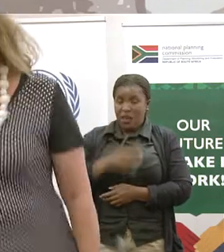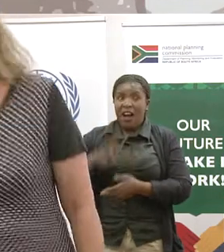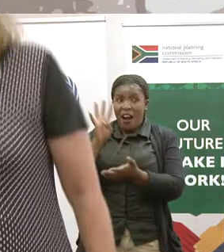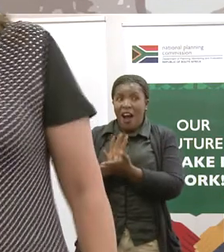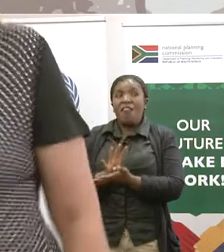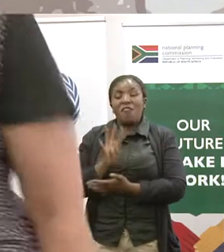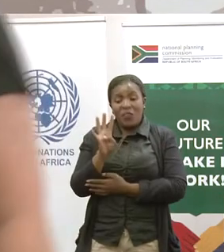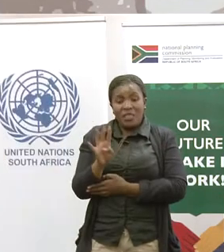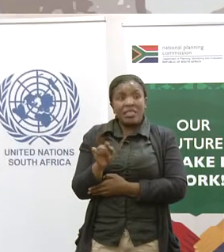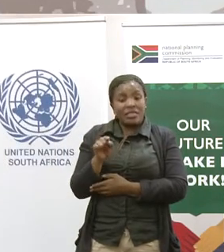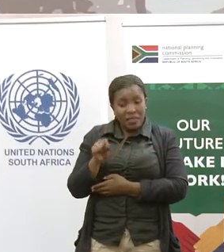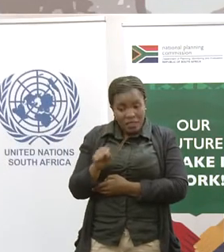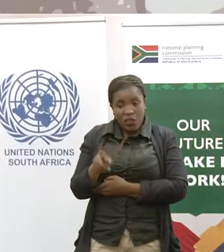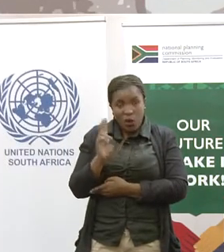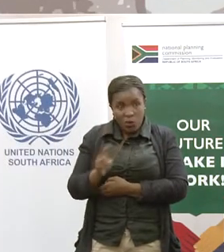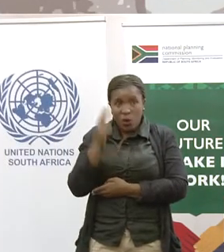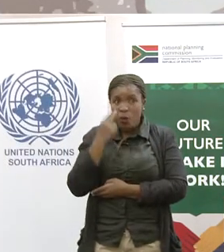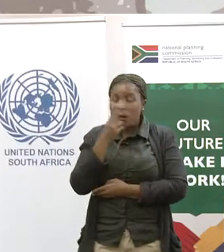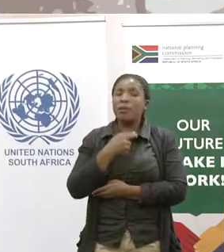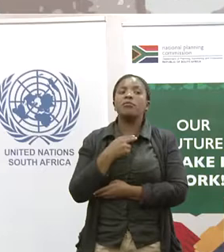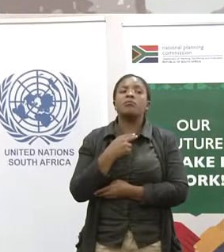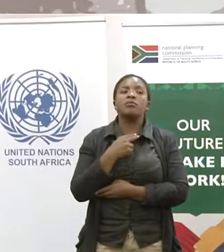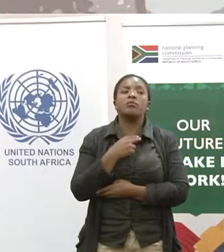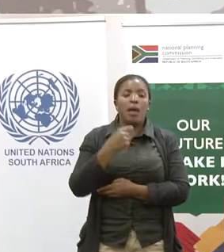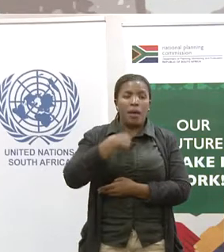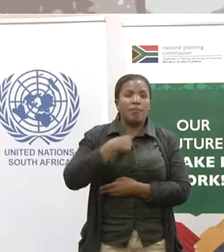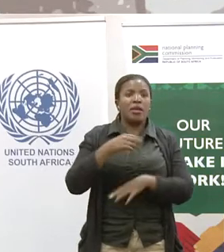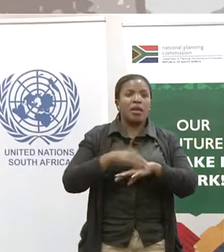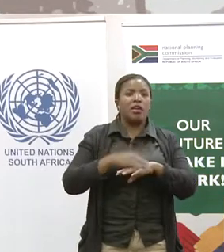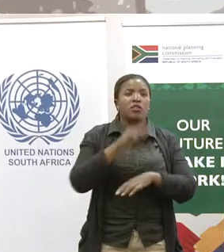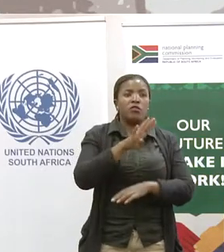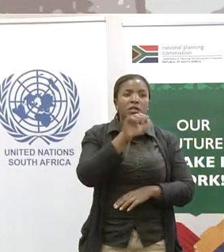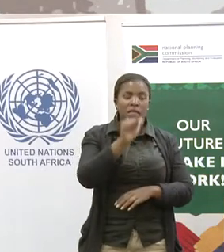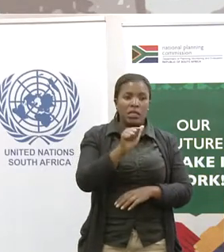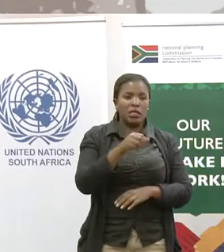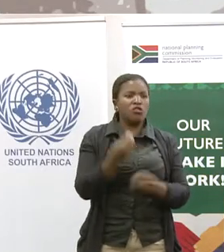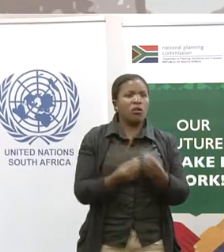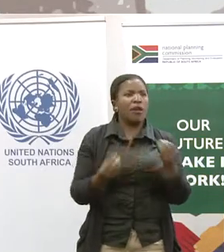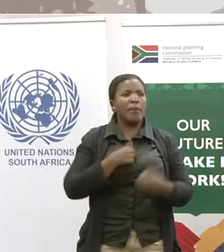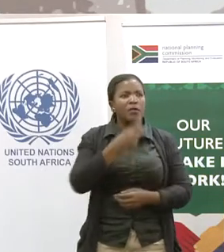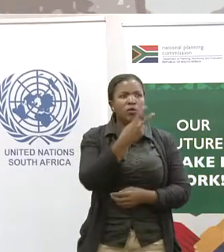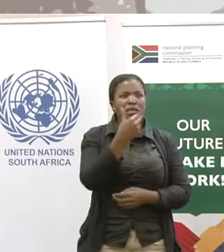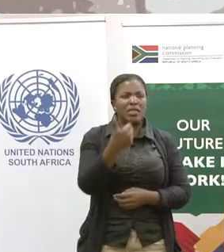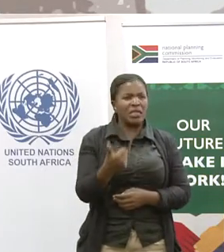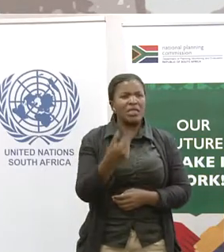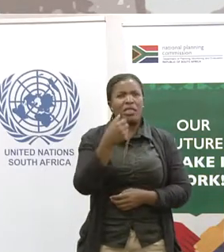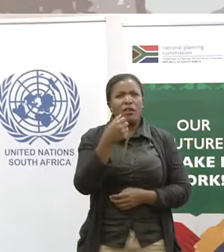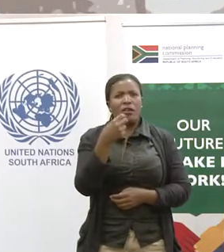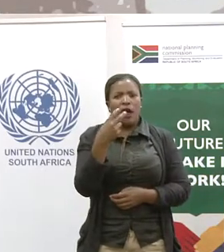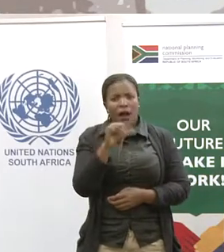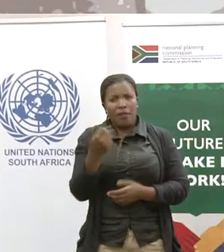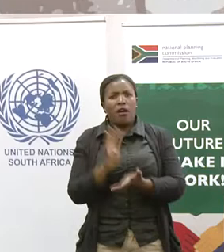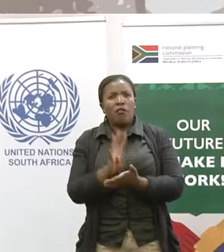14. So being 46, having a 27-year-old and a 14-year-old, I think I'm best qualified to actually